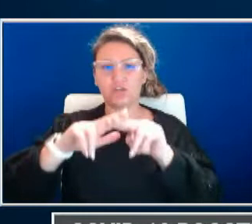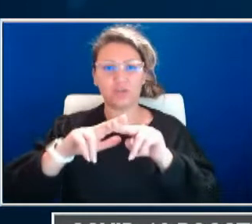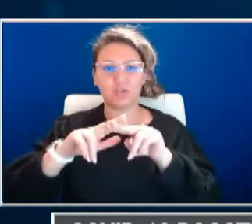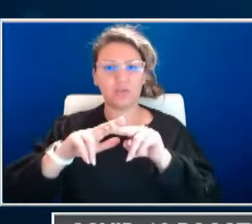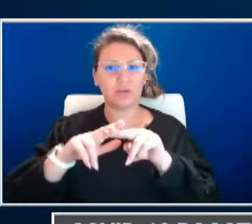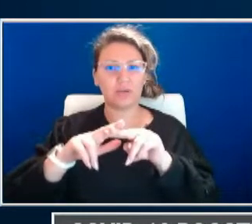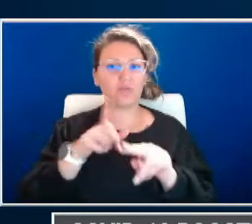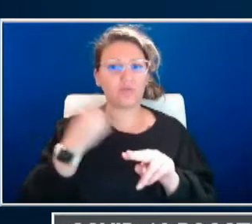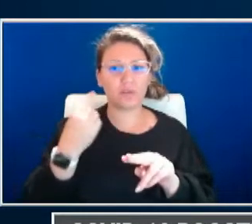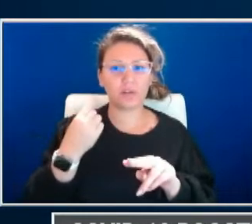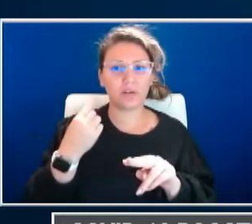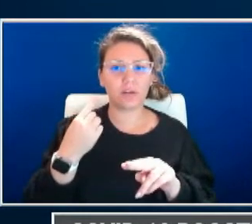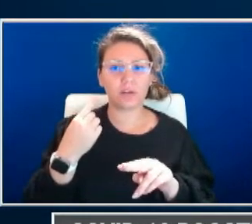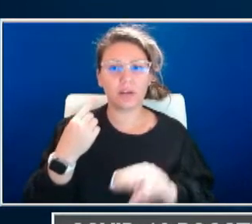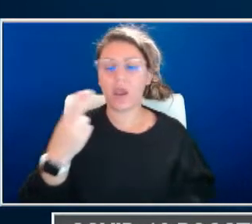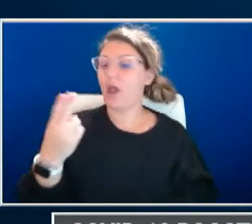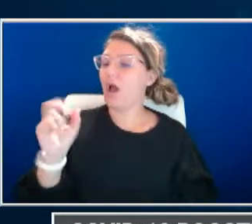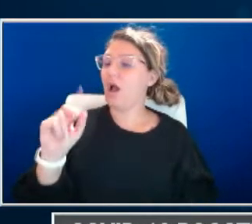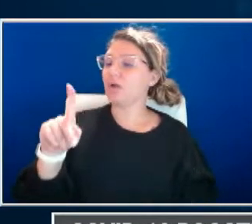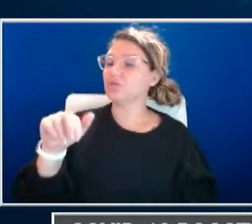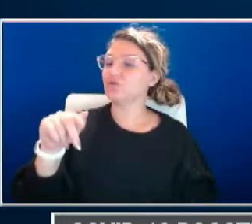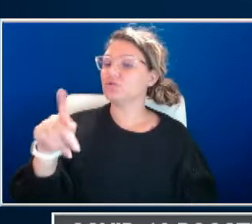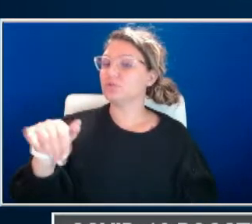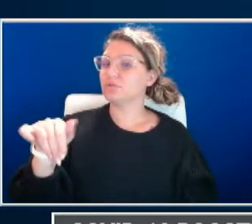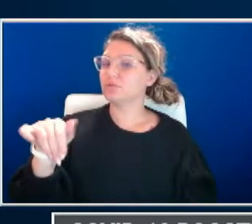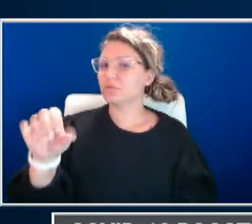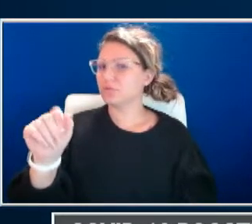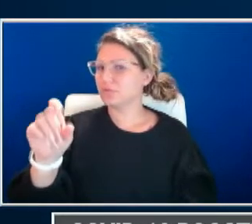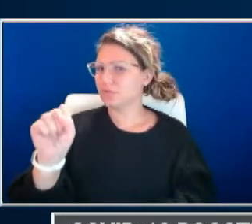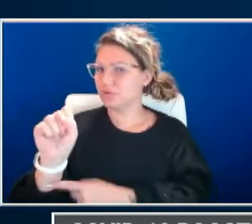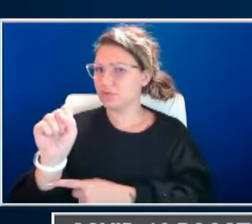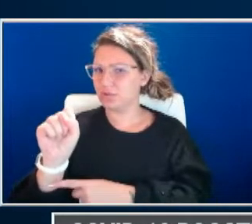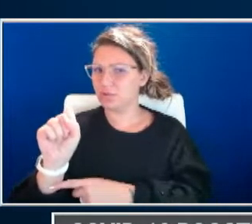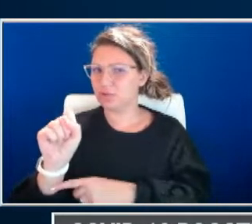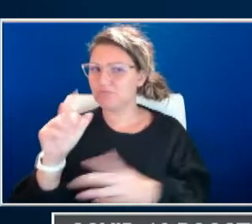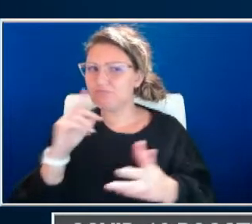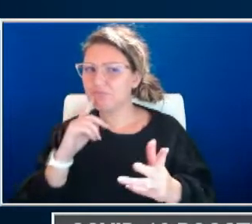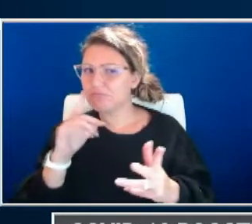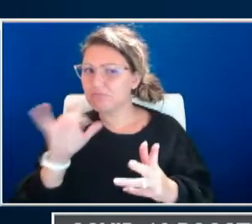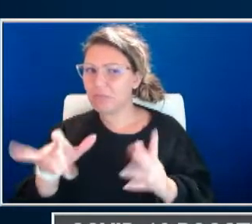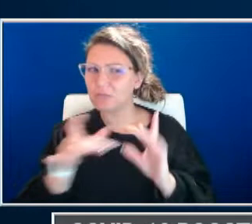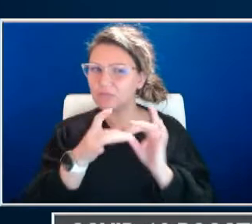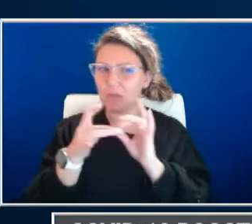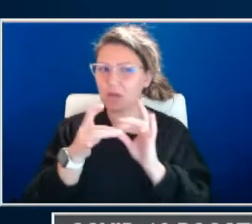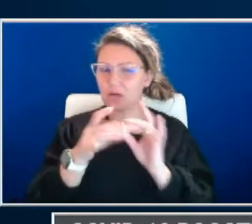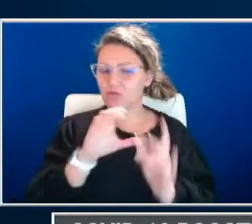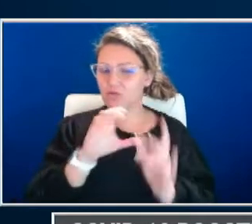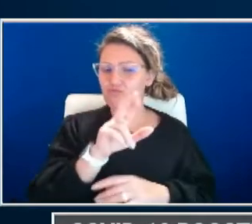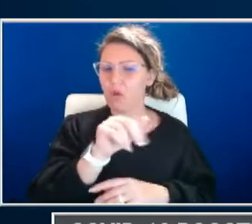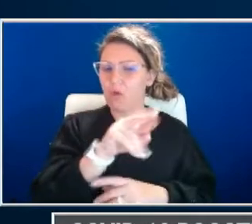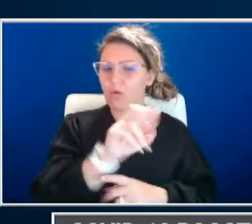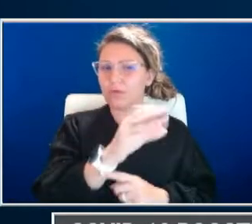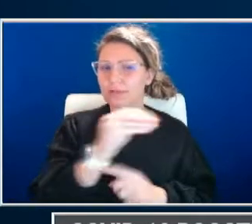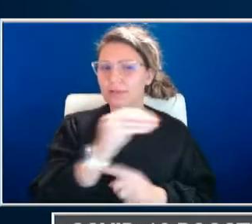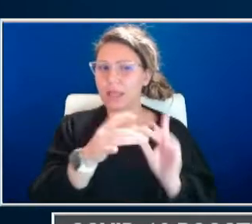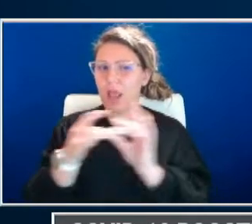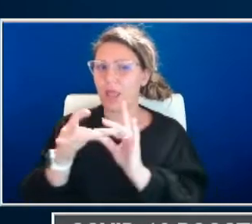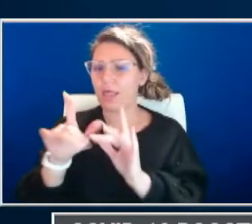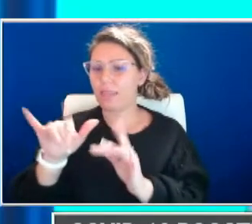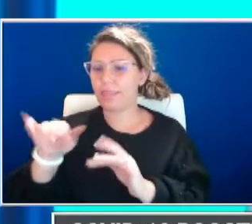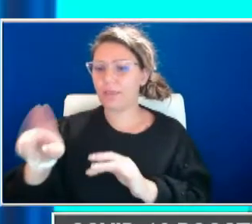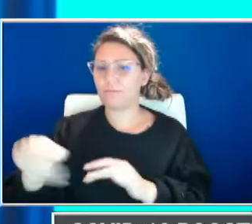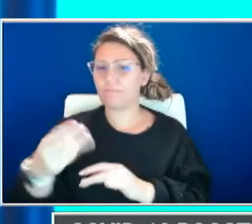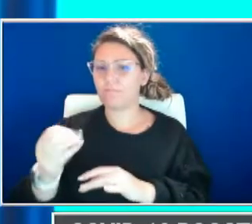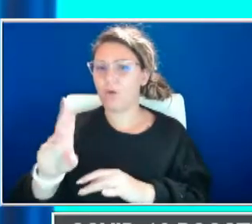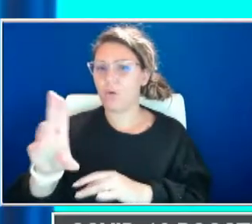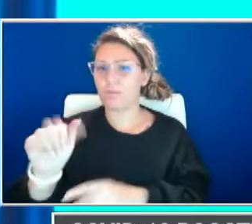risk of getting Hodgkin's lymphoma. Can you tell us more about that? Any connection between Crohn's and lymphoma? Yeah, so